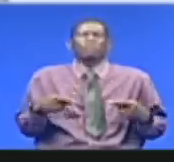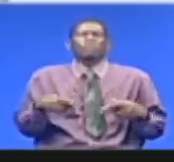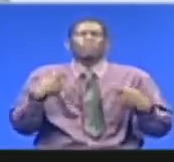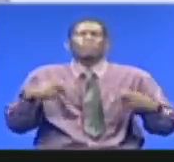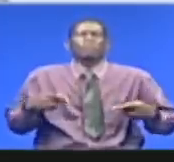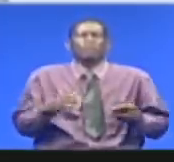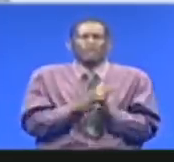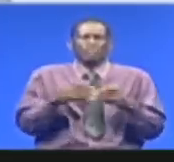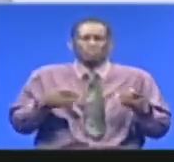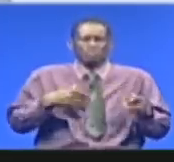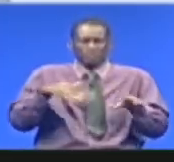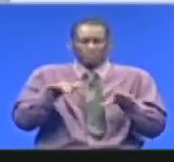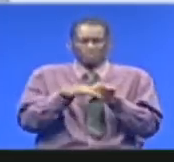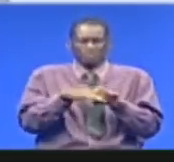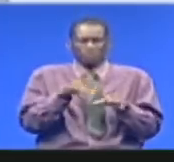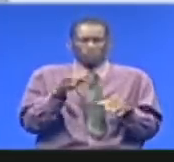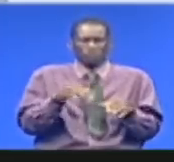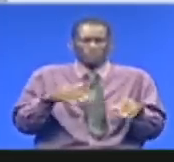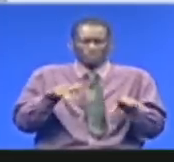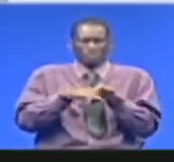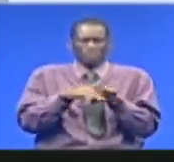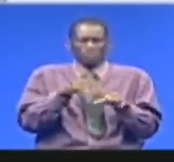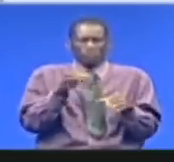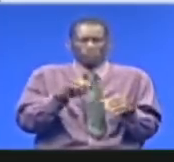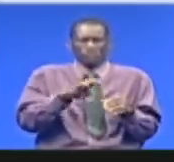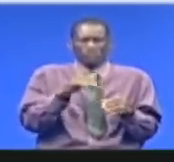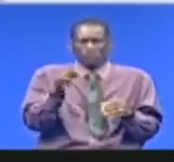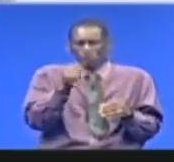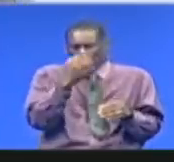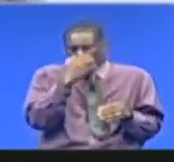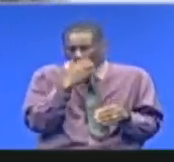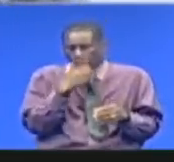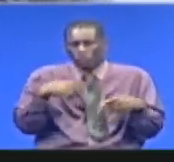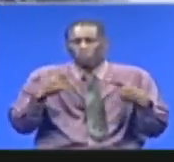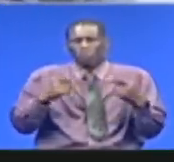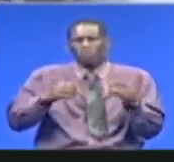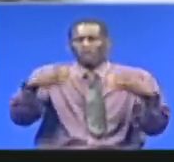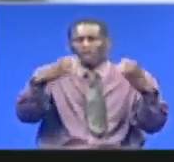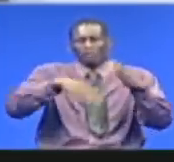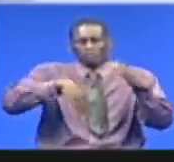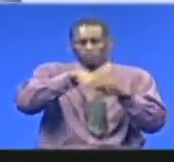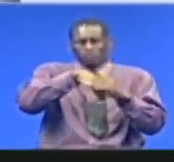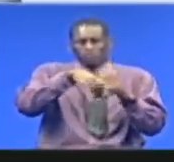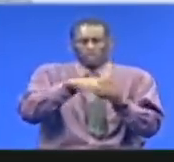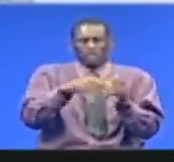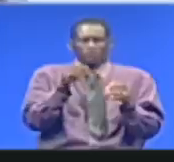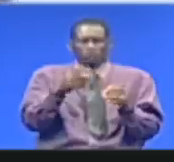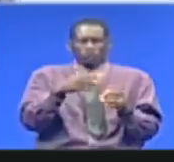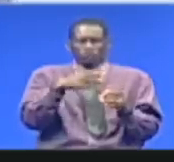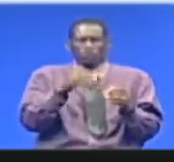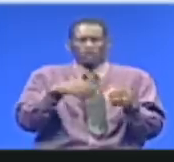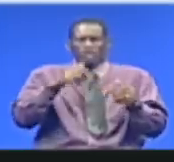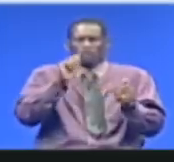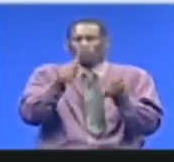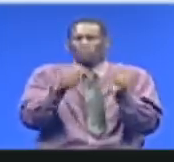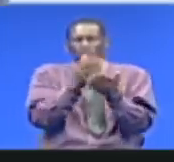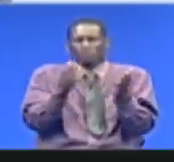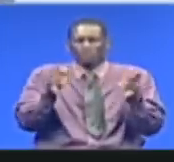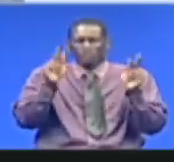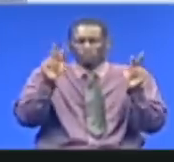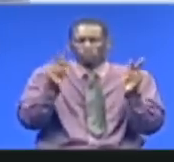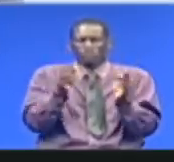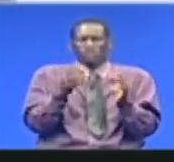I'm a member of some old people clubs for football, and we are supposed to go and play somewhere in Kisumu. And